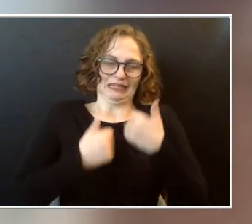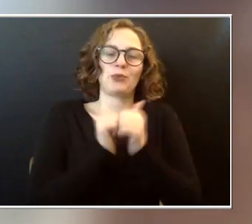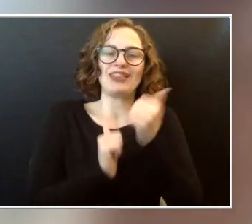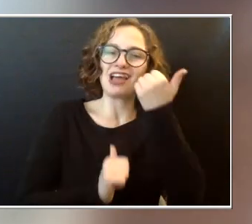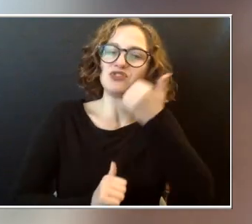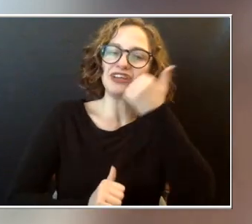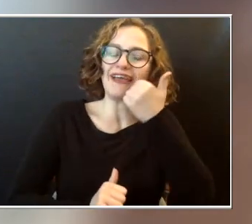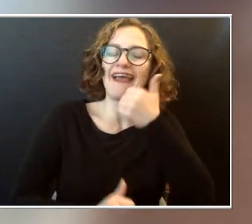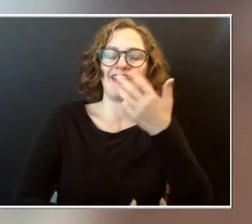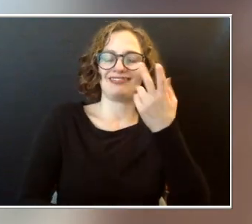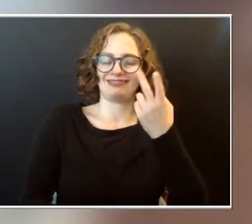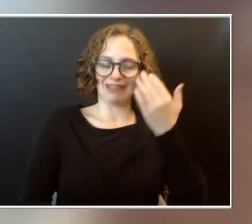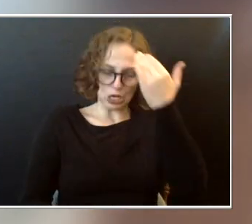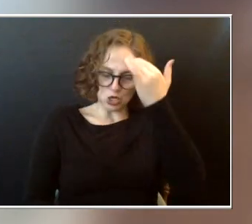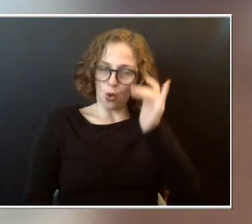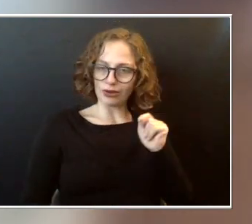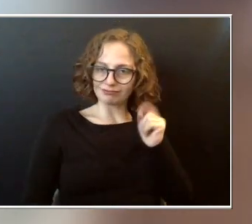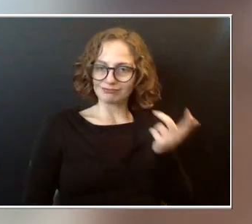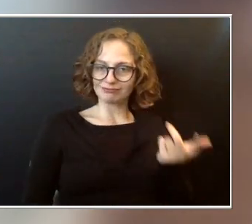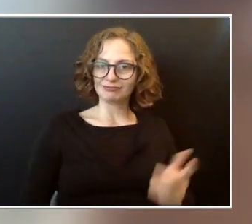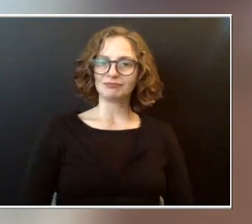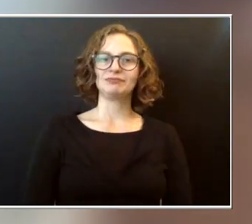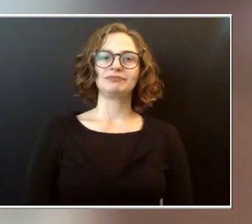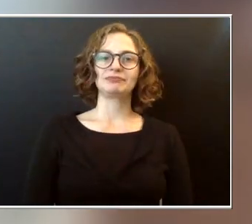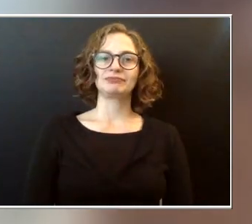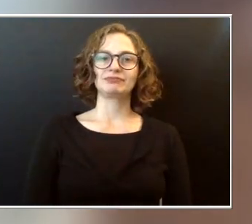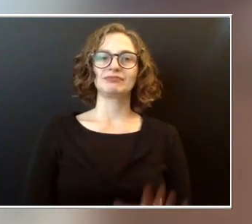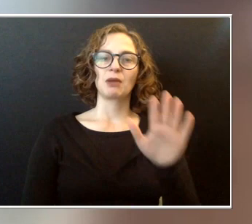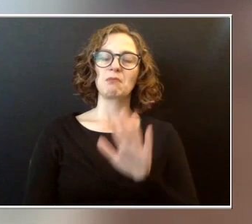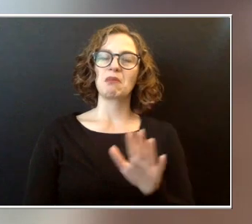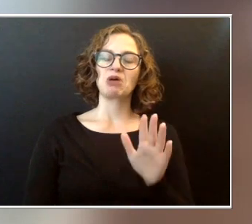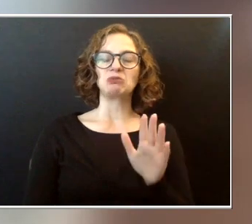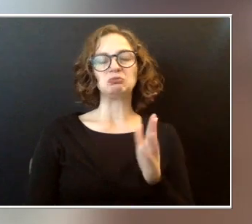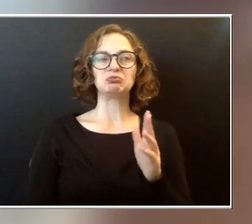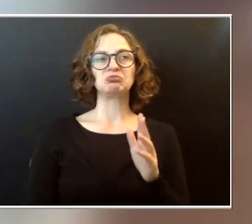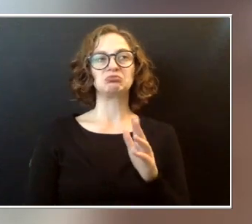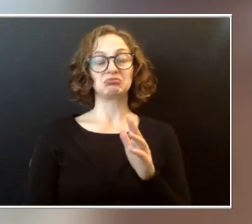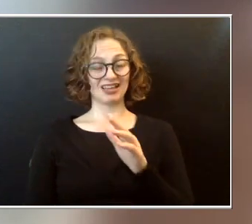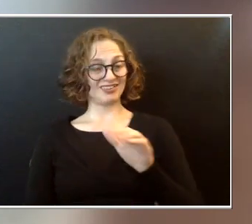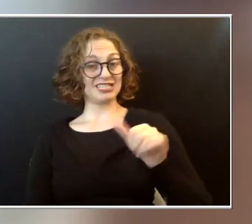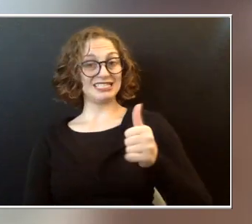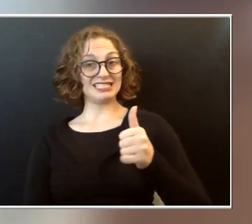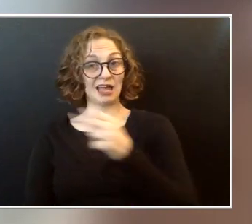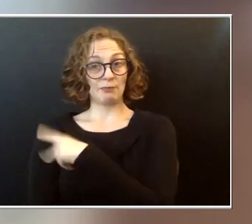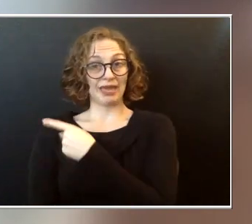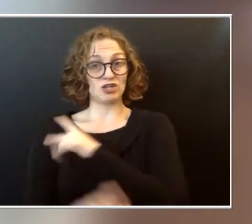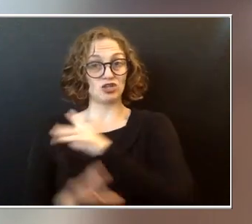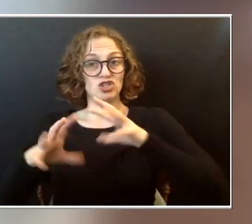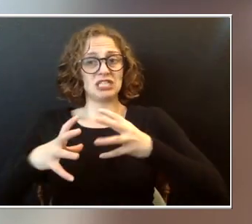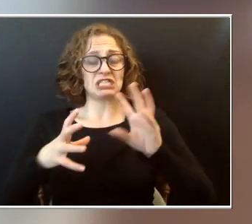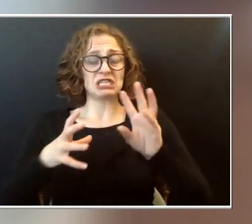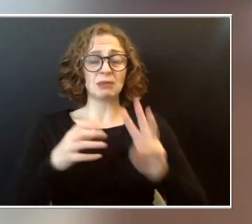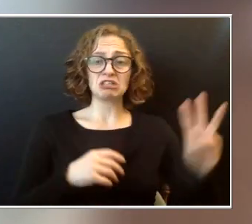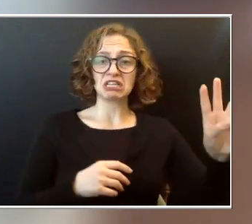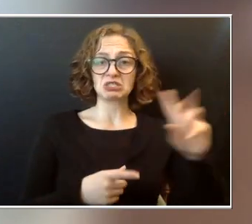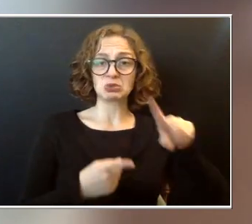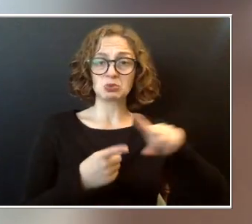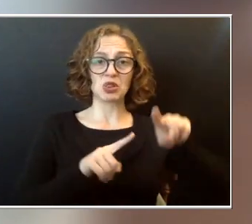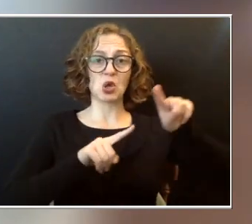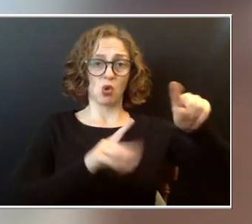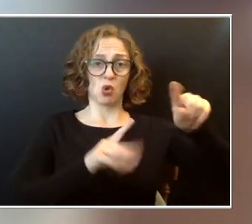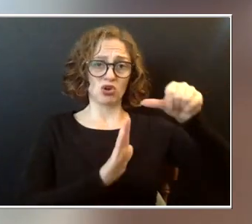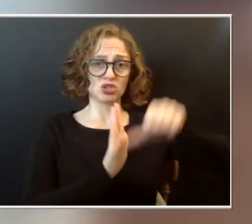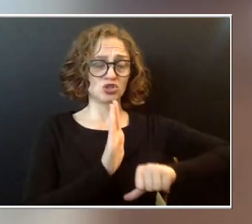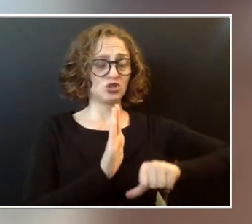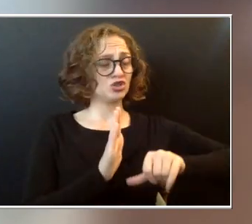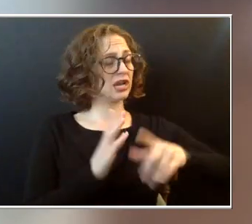And in about 6 out of 10 patients, when they go to surgery, it has worked so well that it has killed all